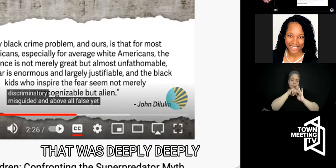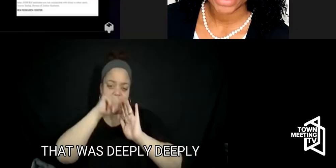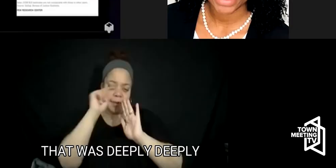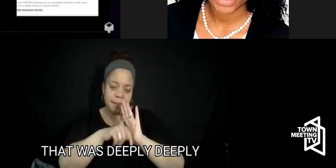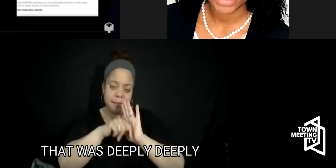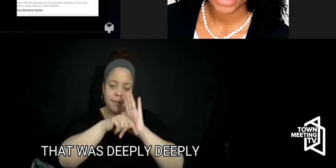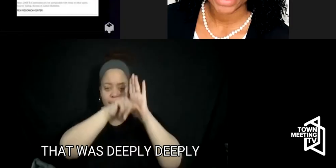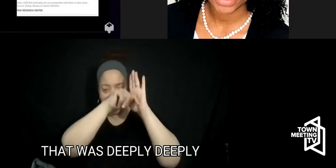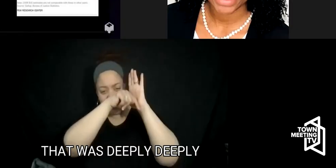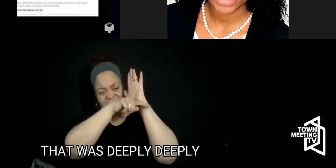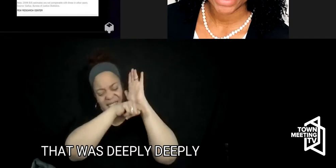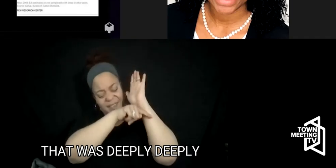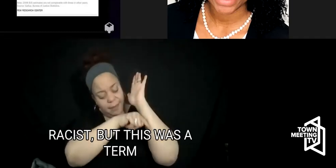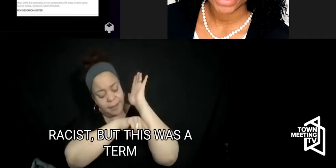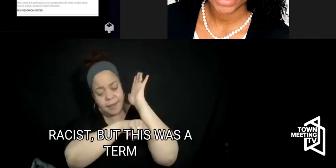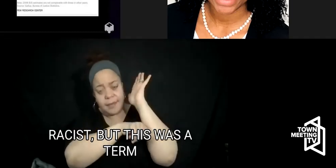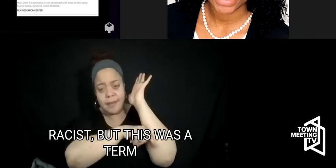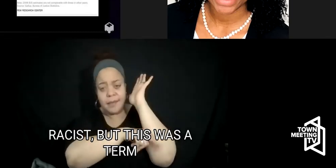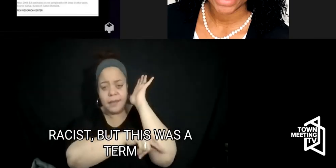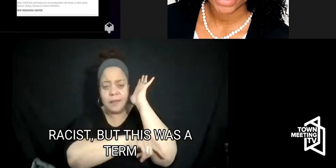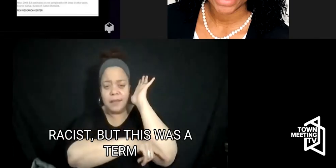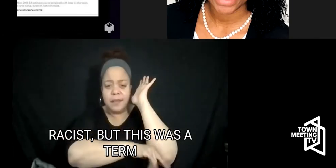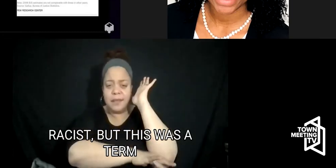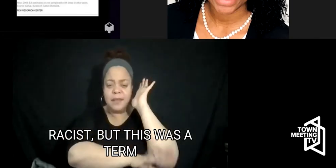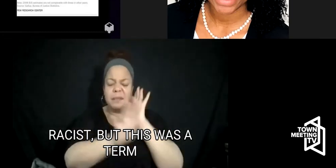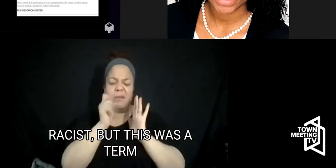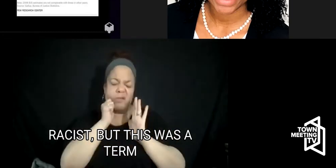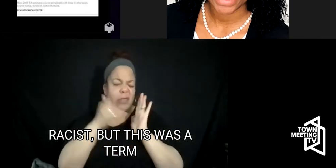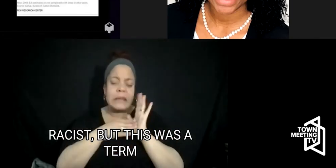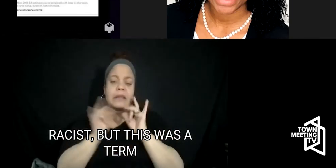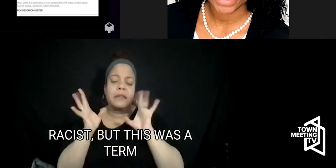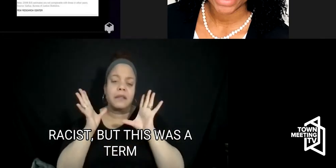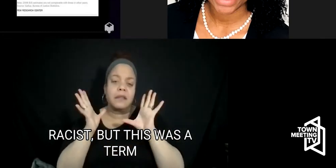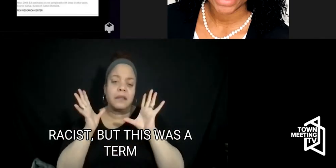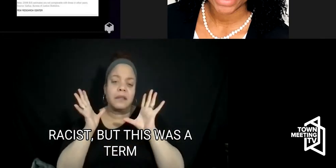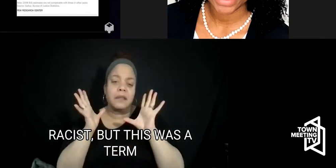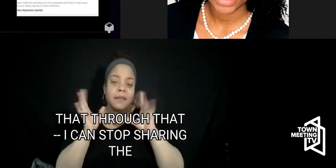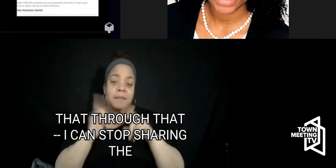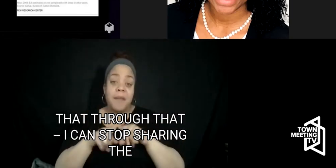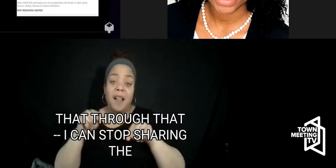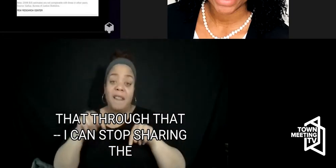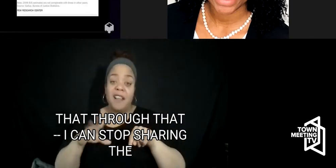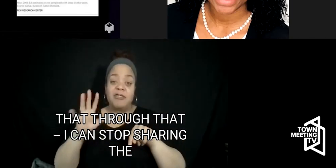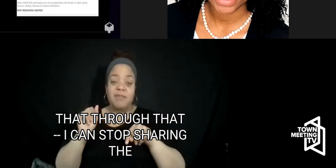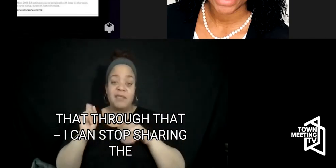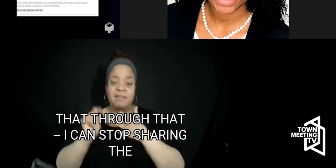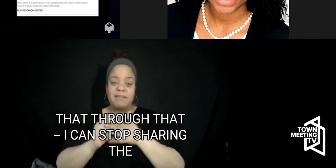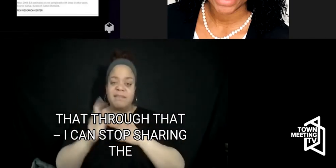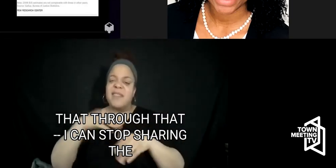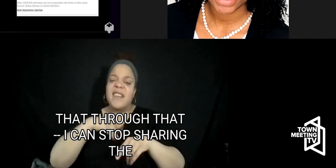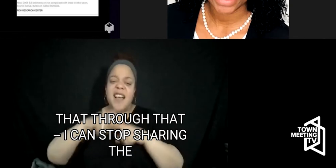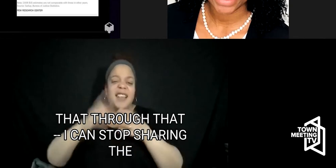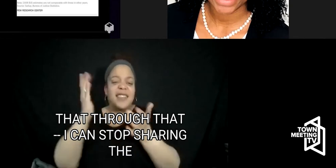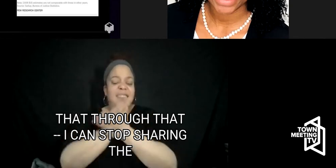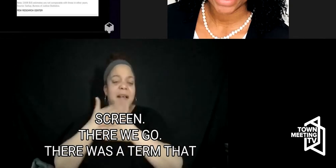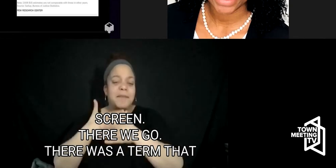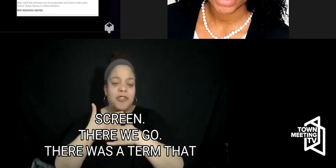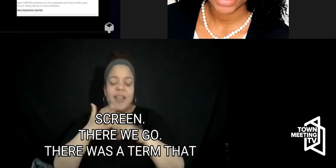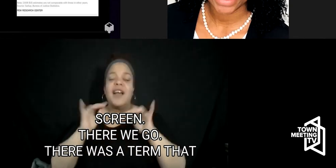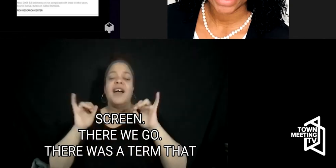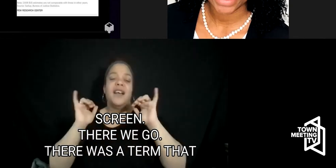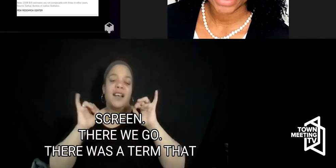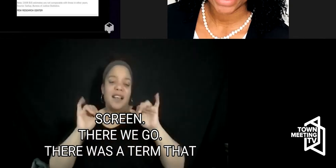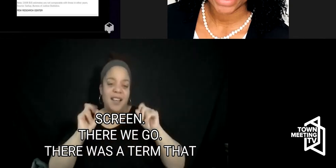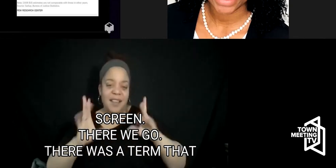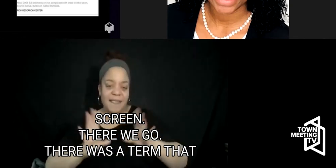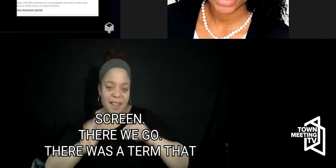and I can stop sharing my screen. There we go. That was a term that through media from that op-ed that John